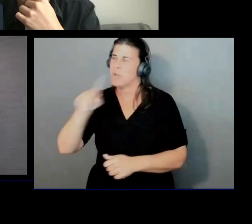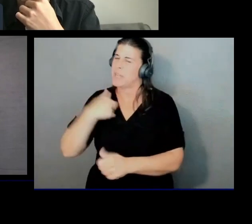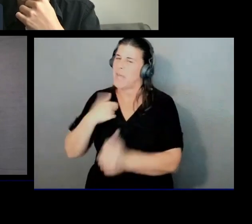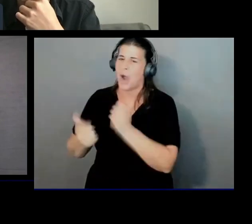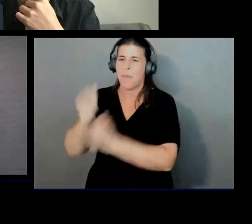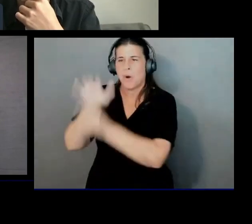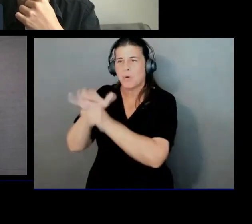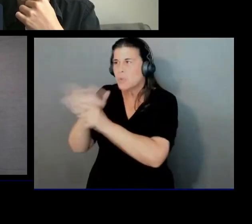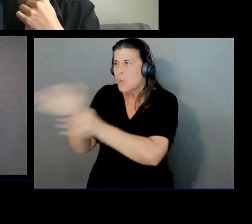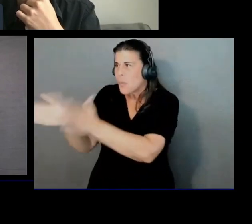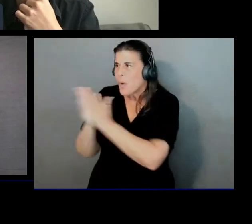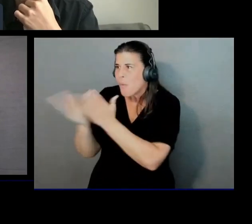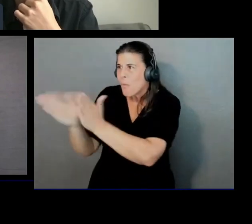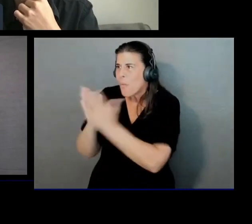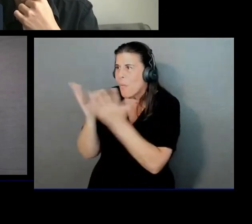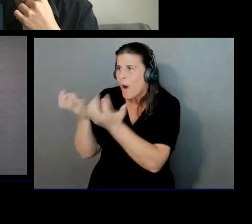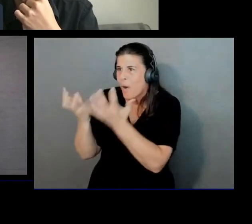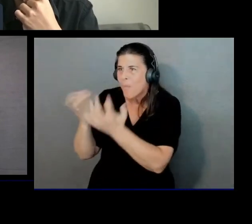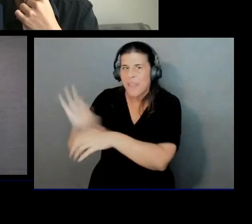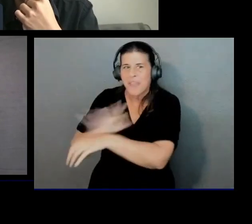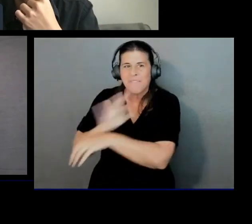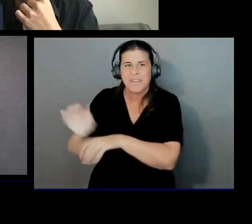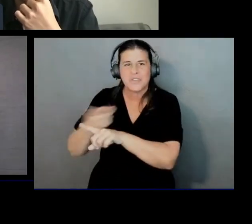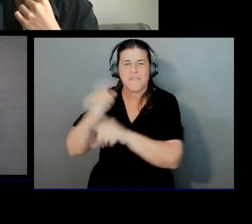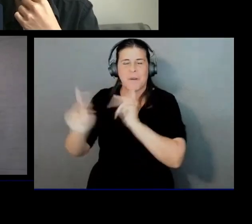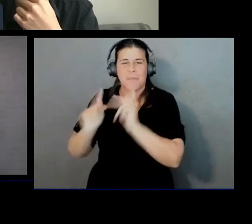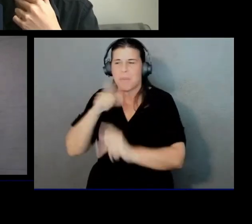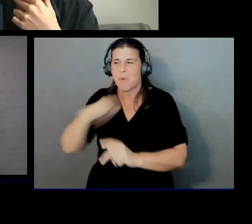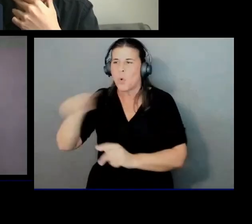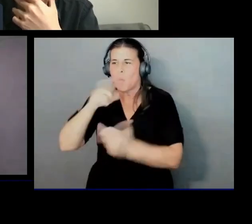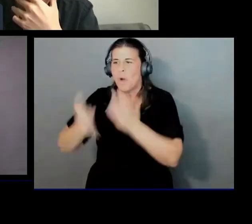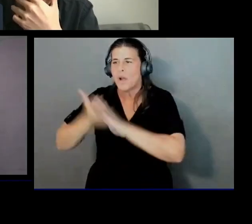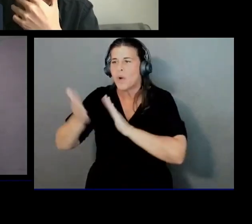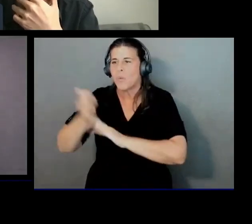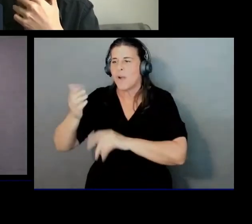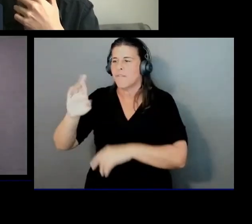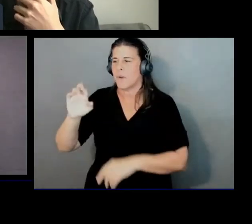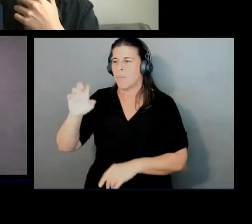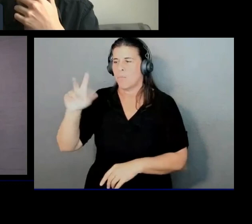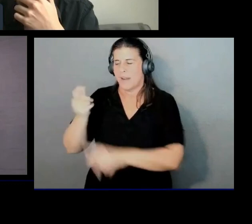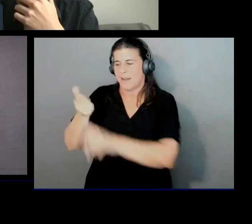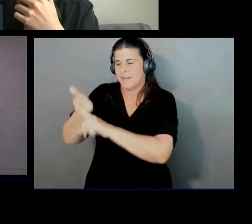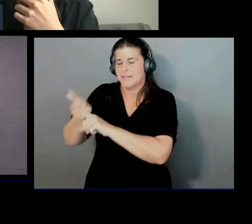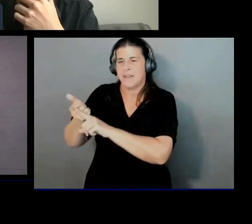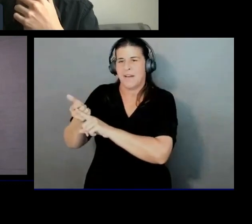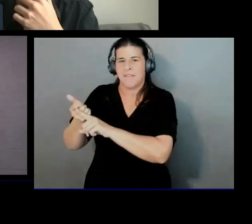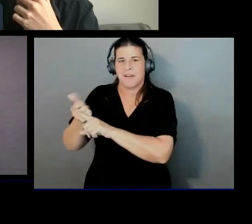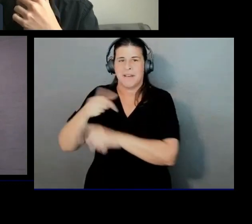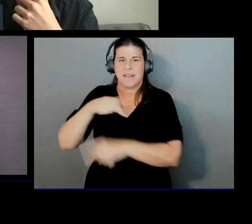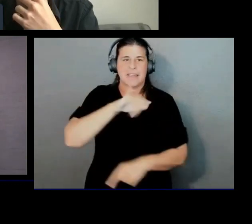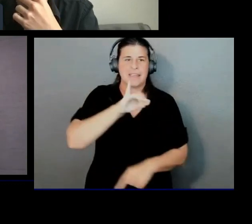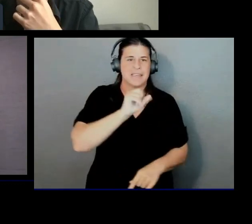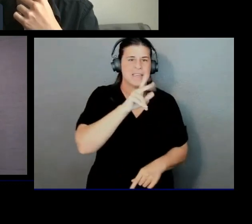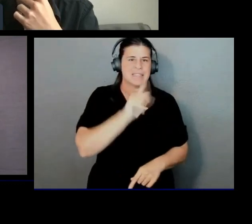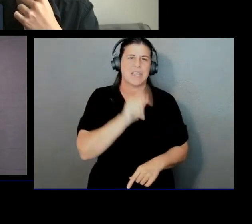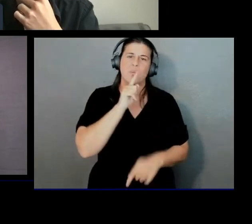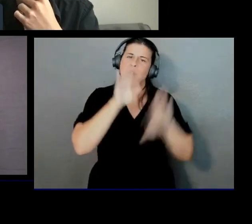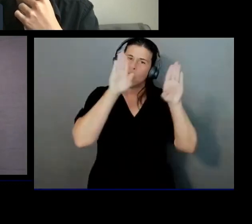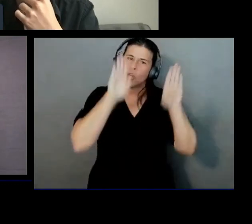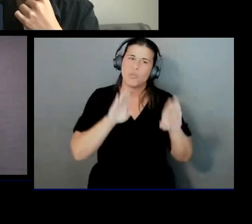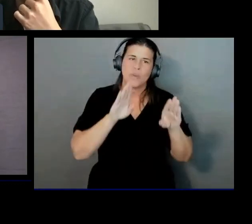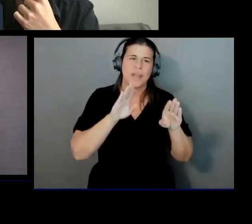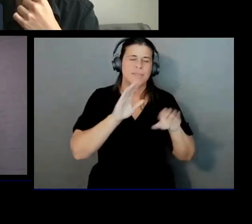requested feature from folks who want to run on Braket. Qiskit is a great framework,